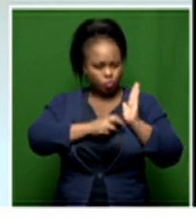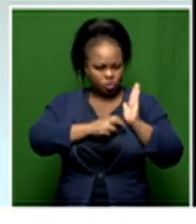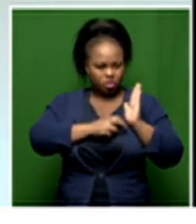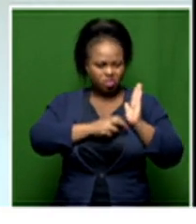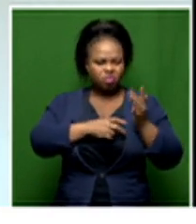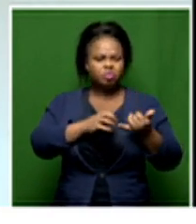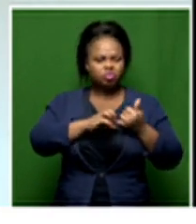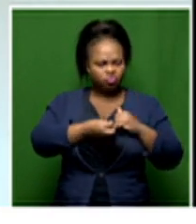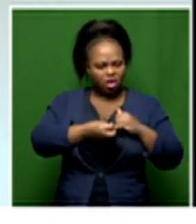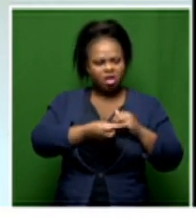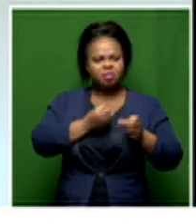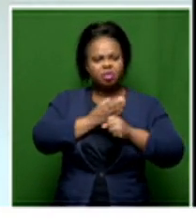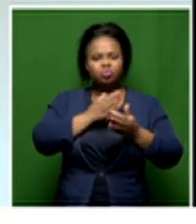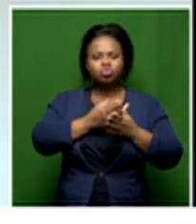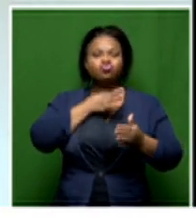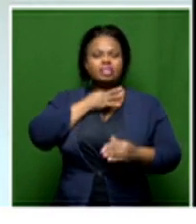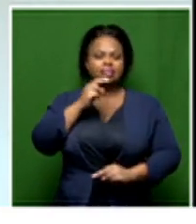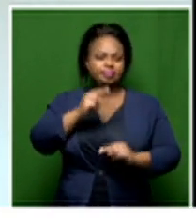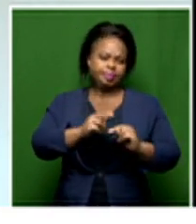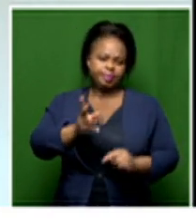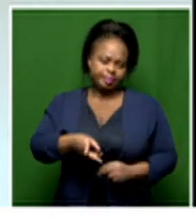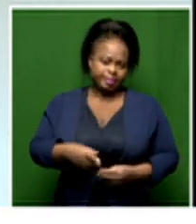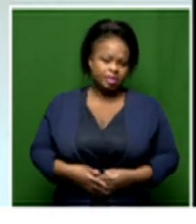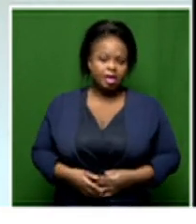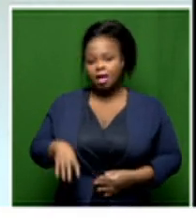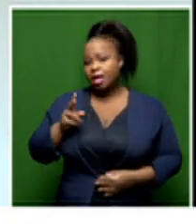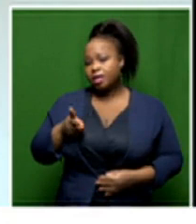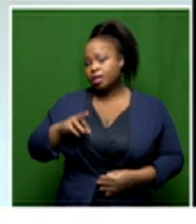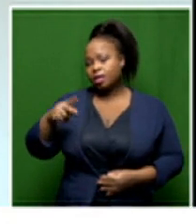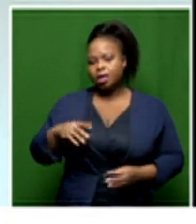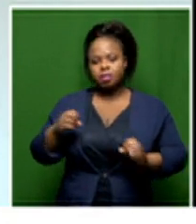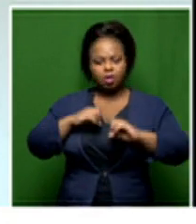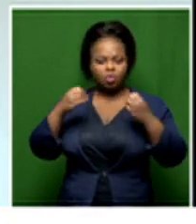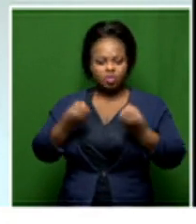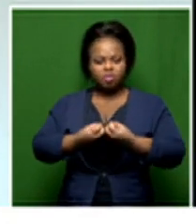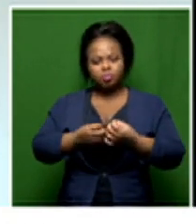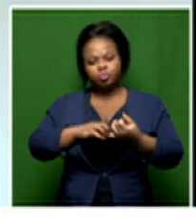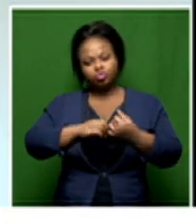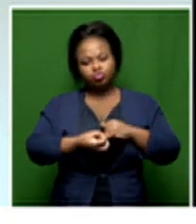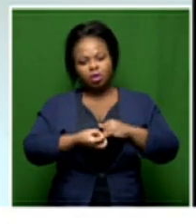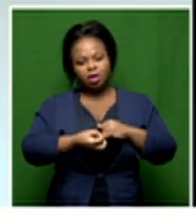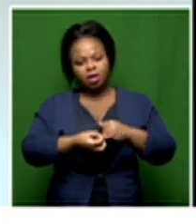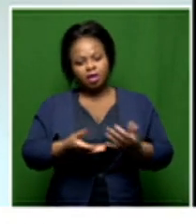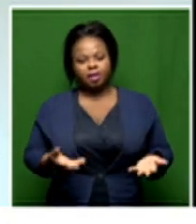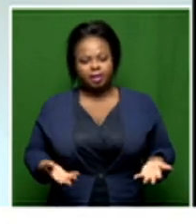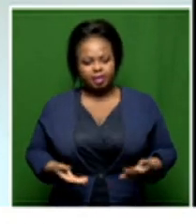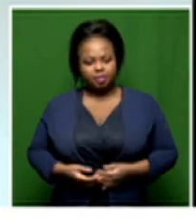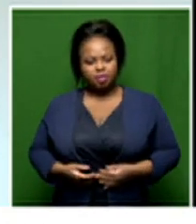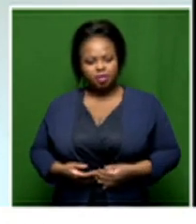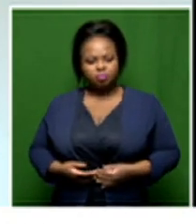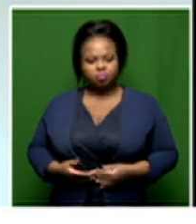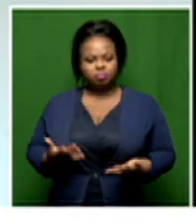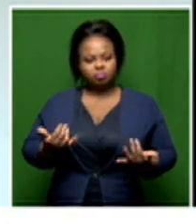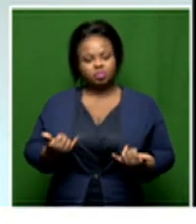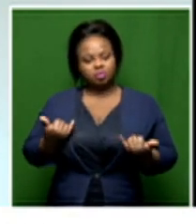the minimum. But over and above that, we've seen organizations try and employ what has become the